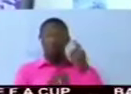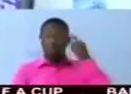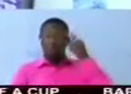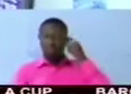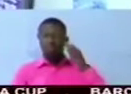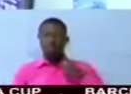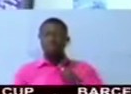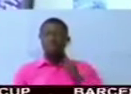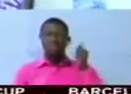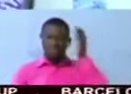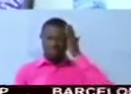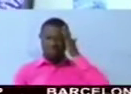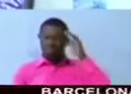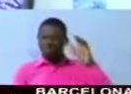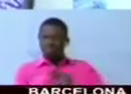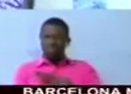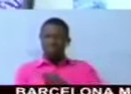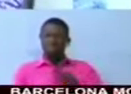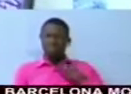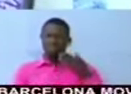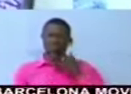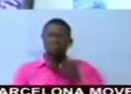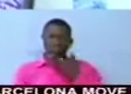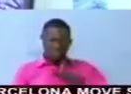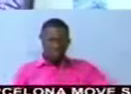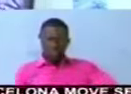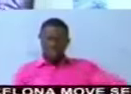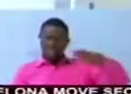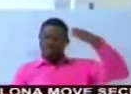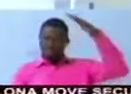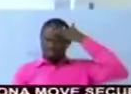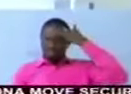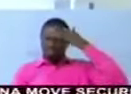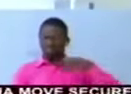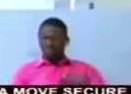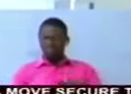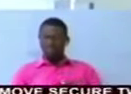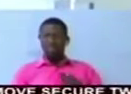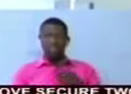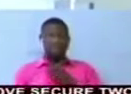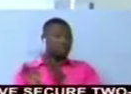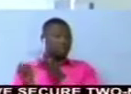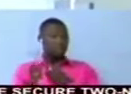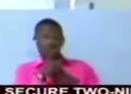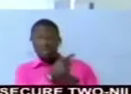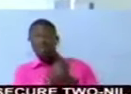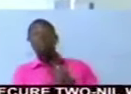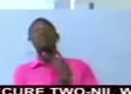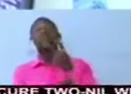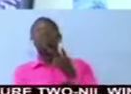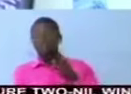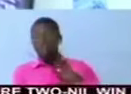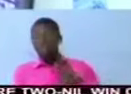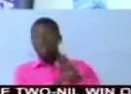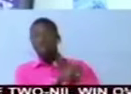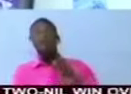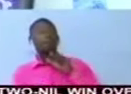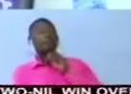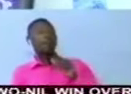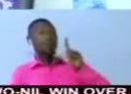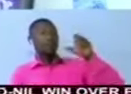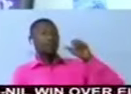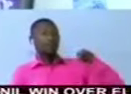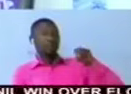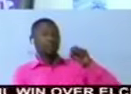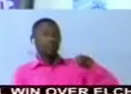street. Since guy, he was a kid. Mané gaay yoho yi Lanka la té dinañ wax na dinañ ko indi am na. I told them that this screaming is Lanka